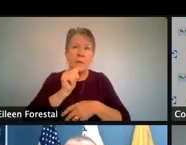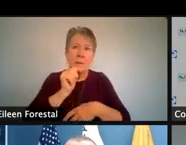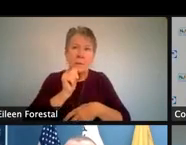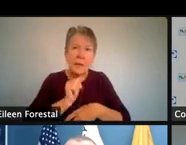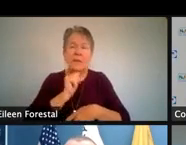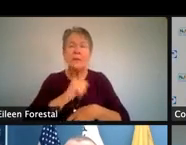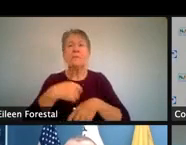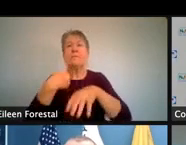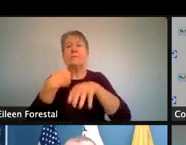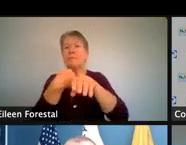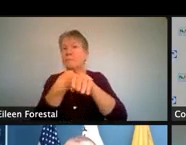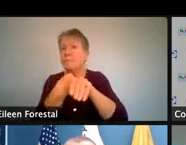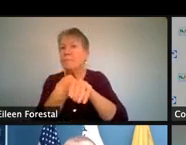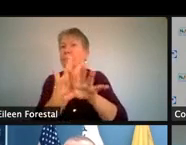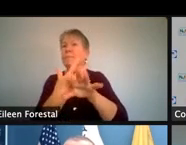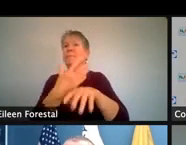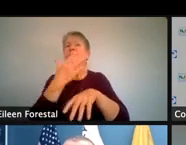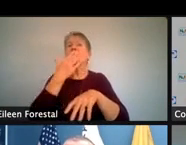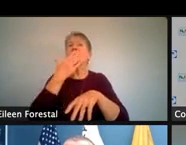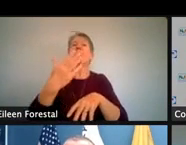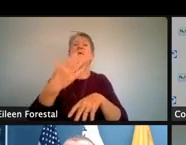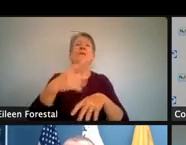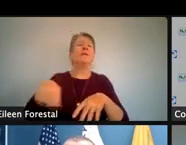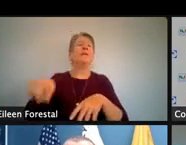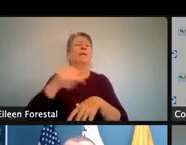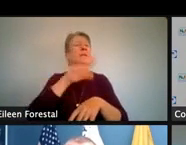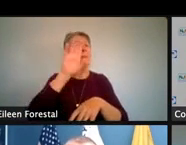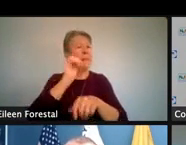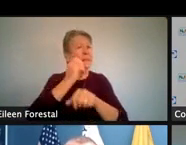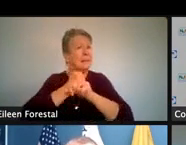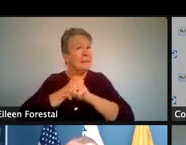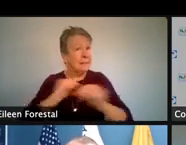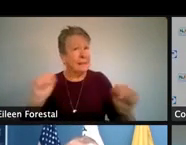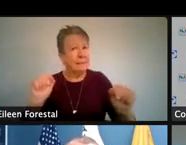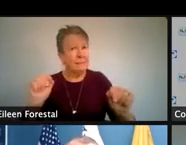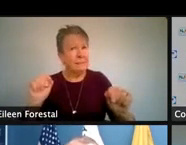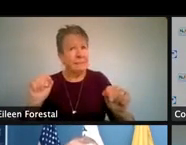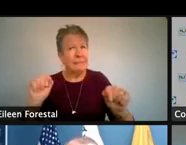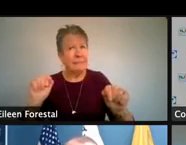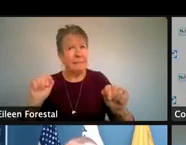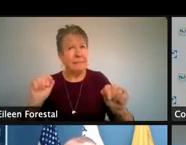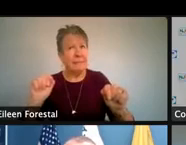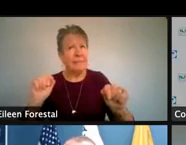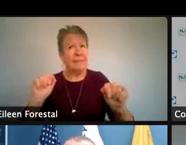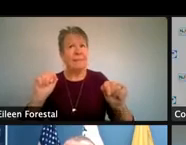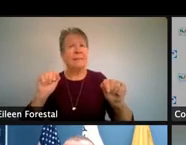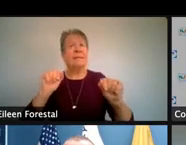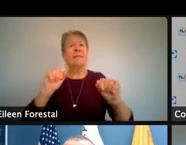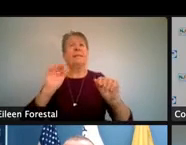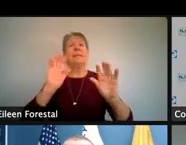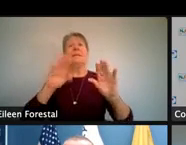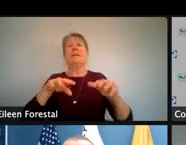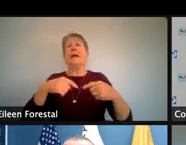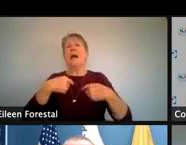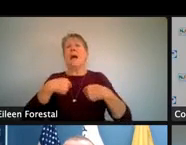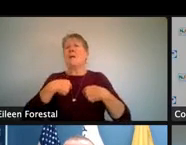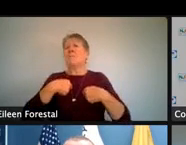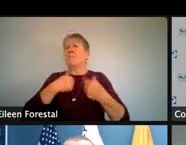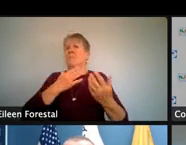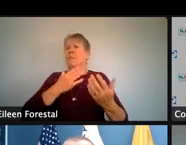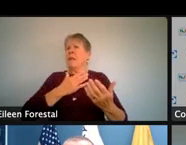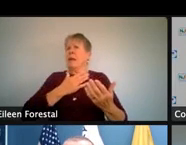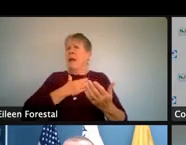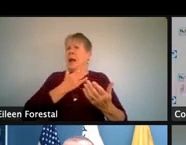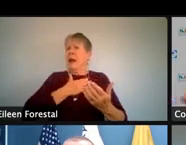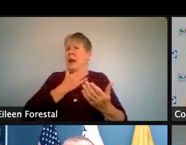sorry. I'm thrilled that we've gotten, as a personal matter, a bunch of negative tests back, but just